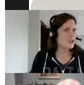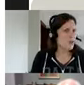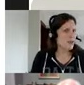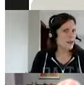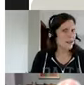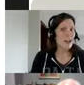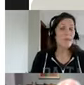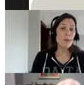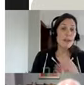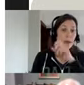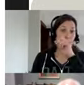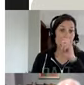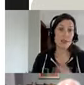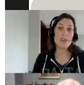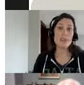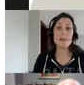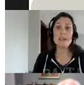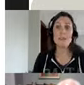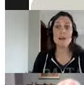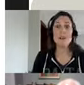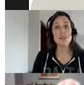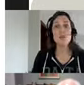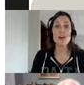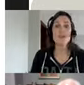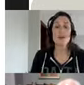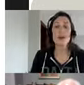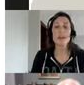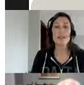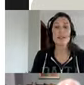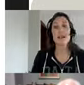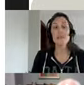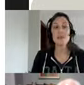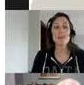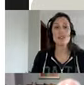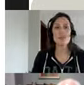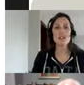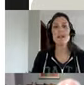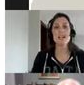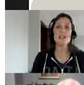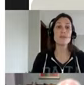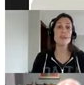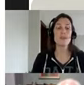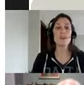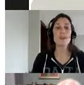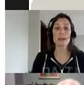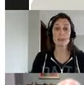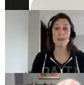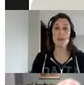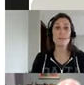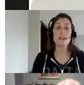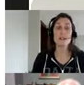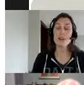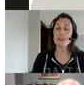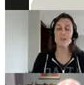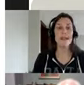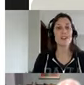And that's weird. One thing I'll point out that we do in Tableau is if you want to draw this line between two points, we actually do give you the great elliptic arc